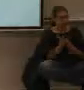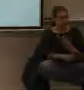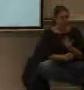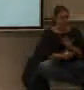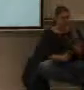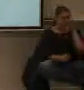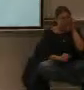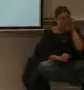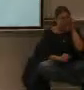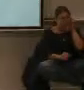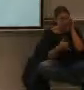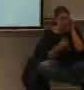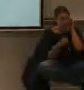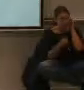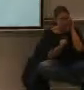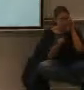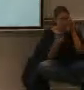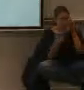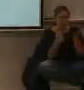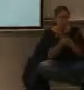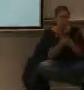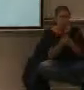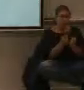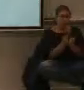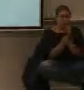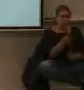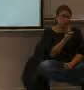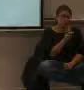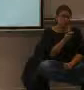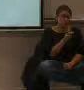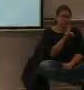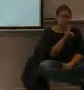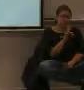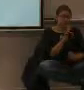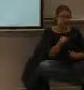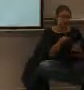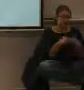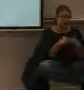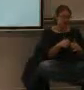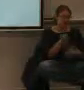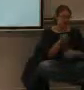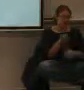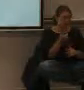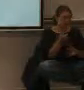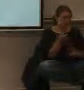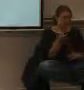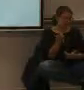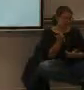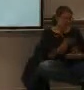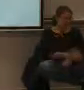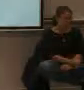it safe. Perhaps treating it with bacteria that can break that stuff down a little bit faster.